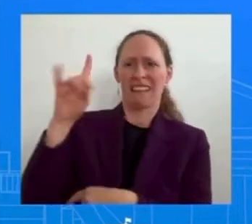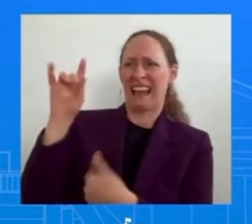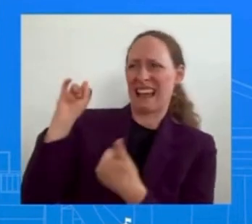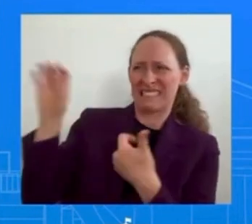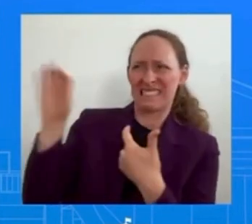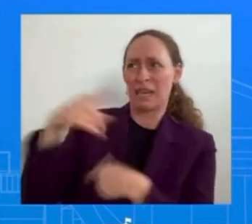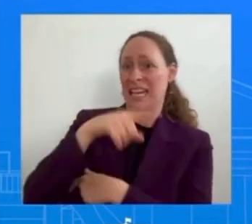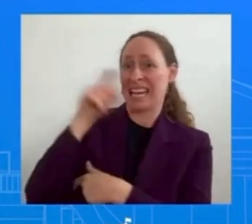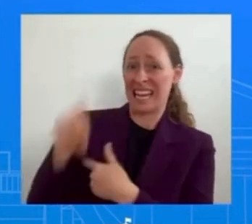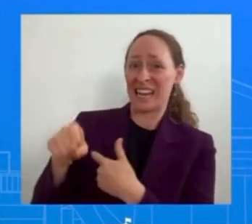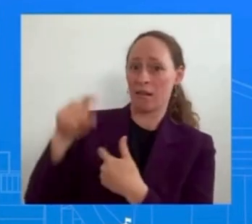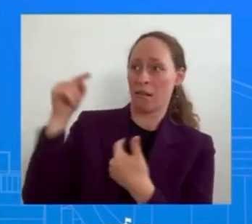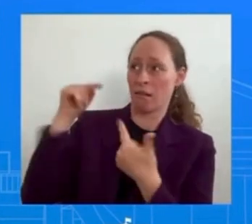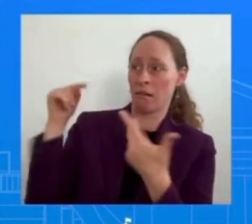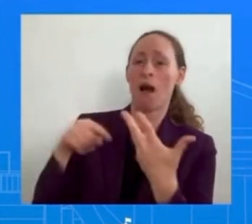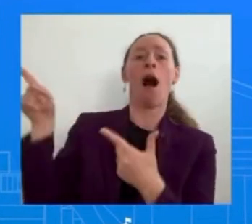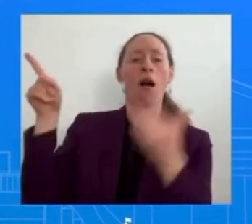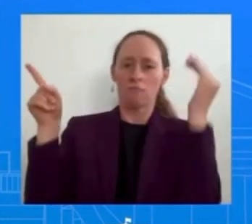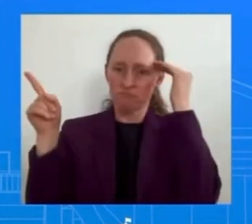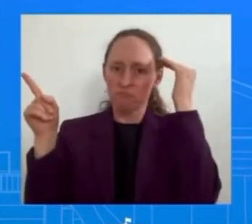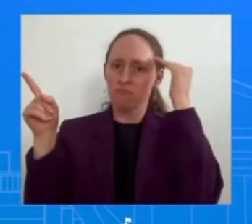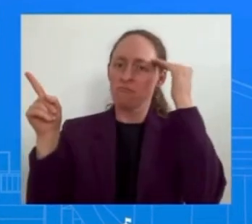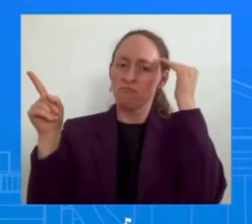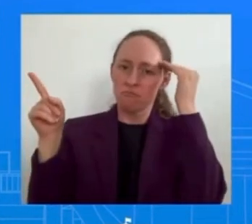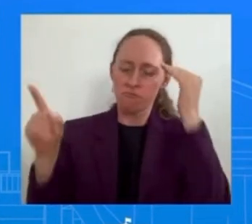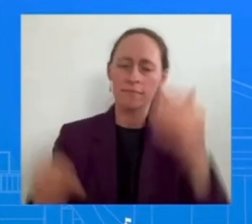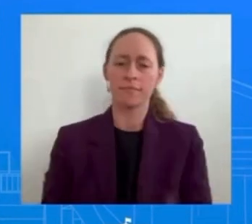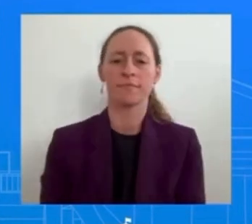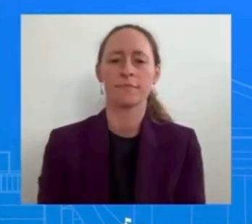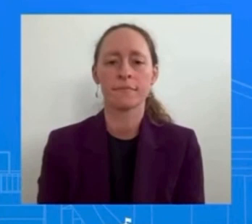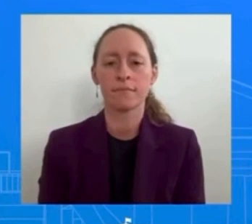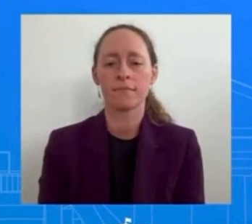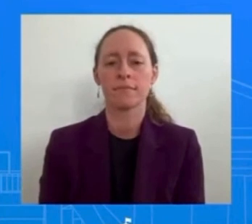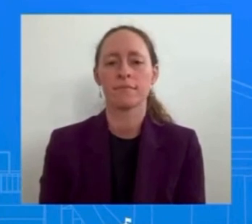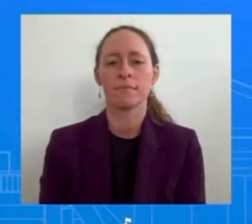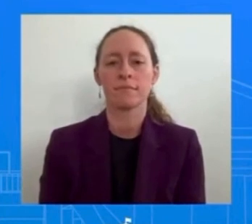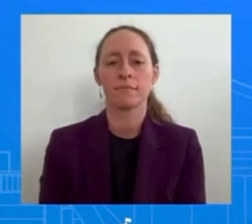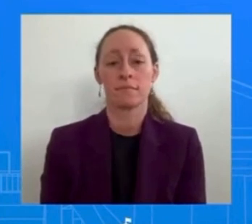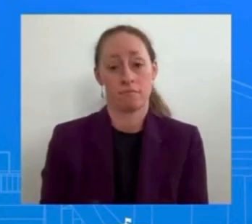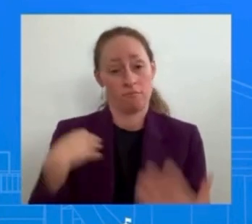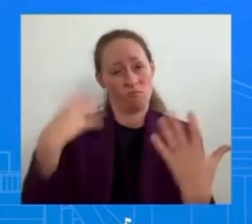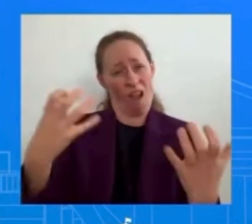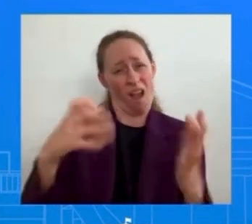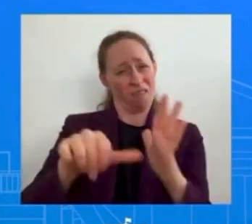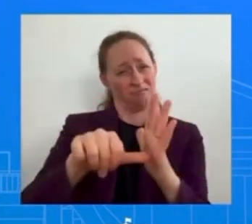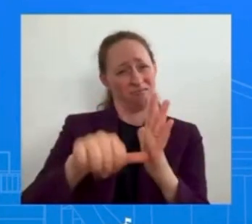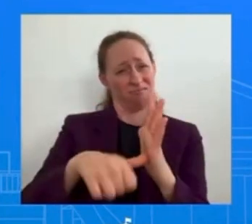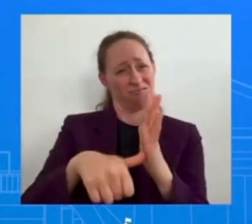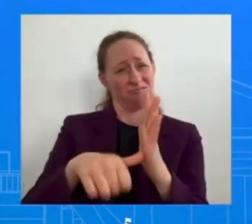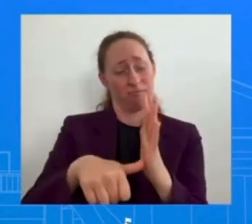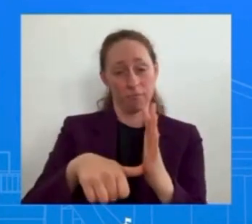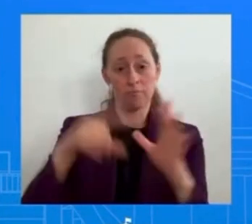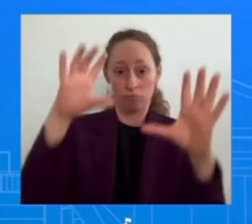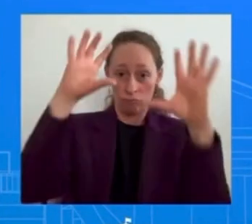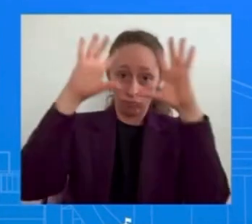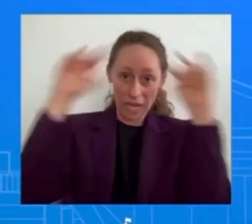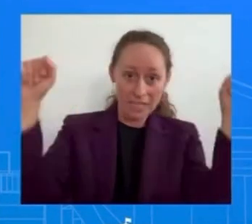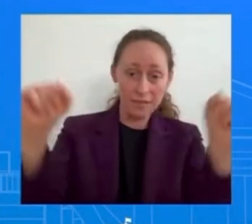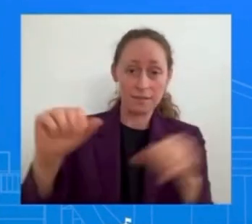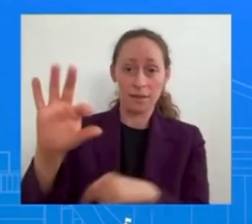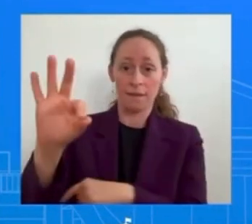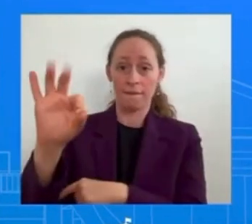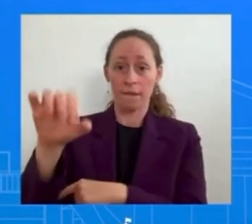the President, FEMA, and the entire federal family will be there to support the people of Hawaii as long as we are